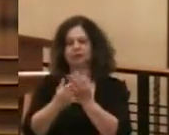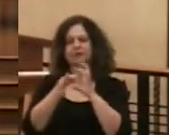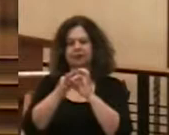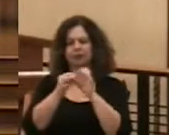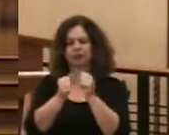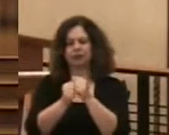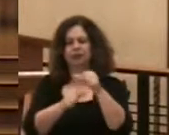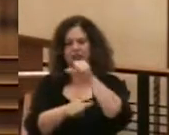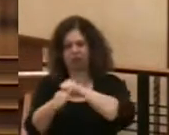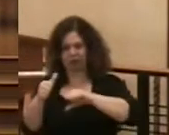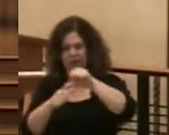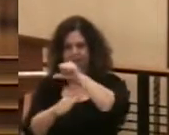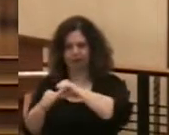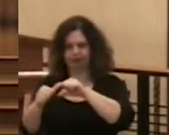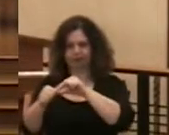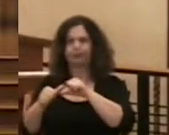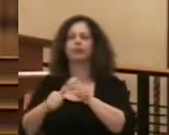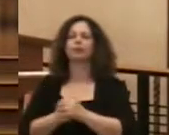to